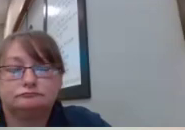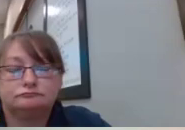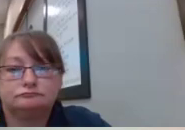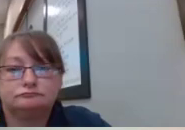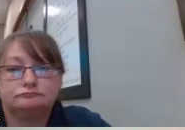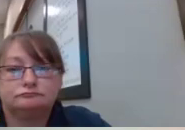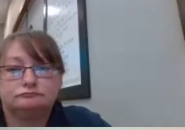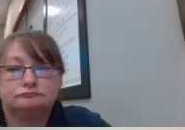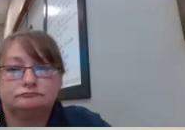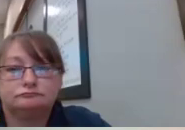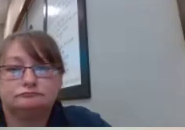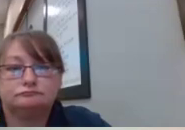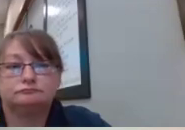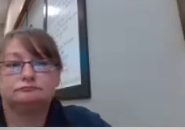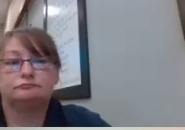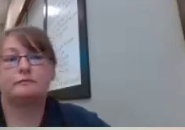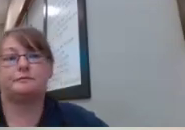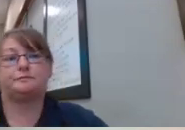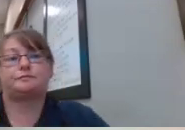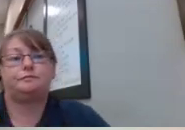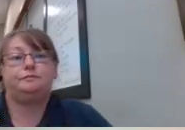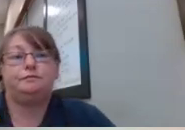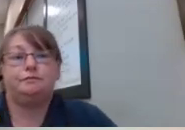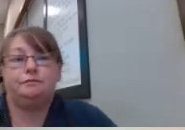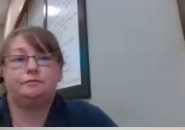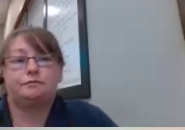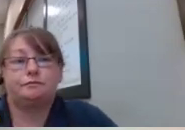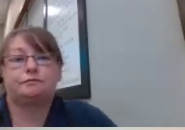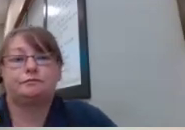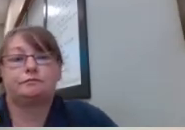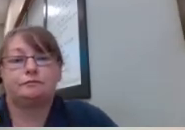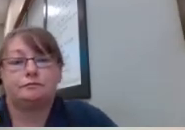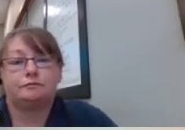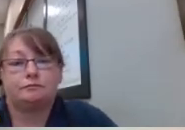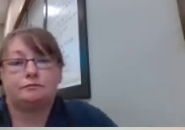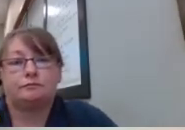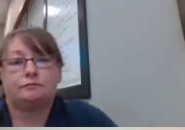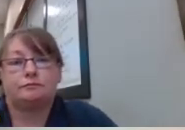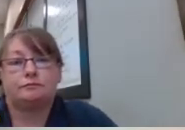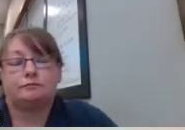I'm going to go ahead and stop recording.